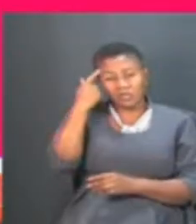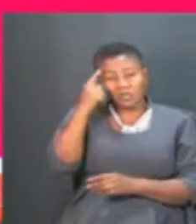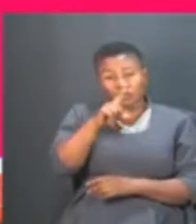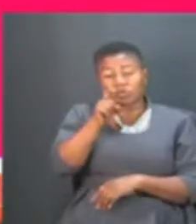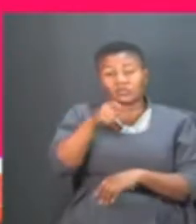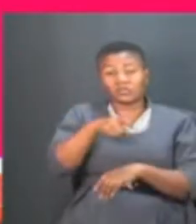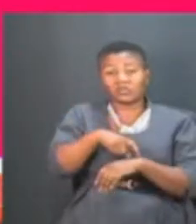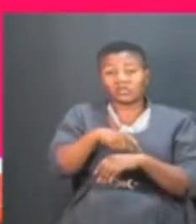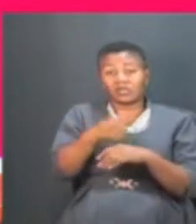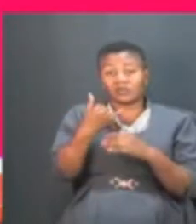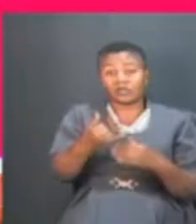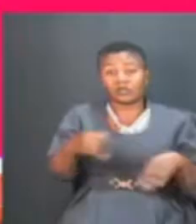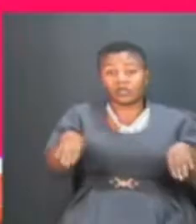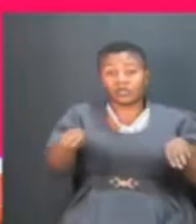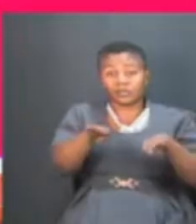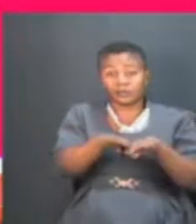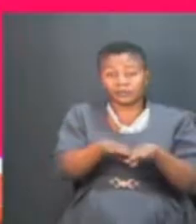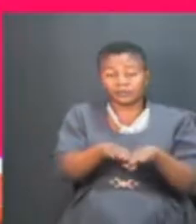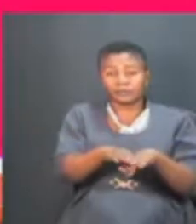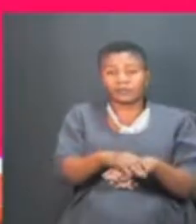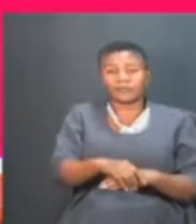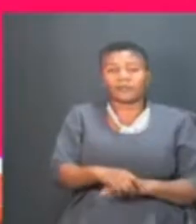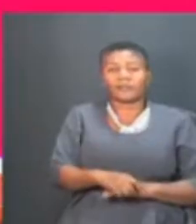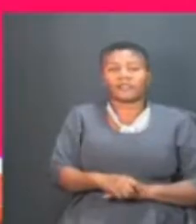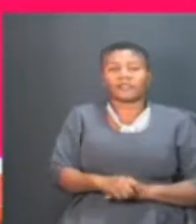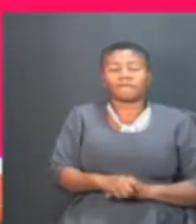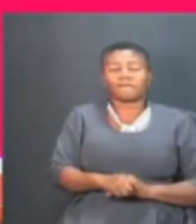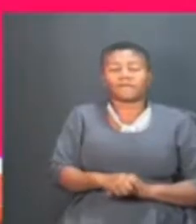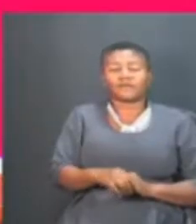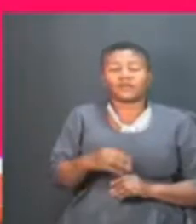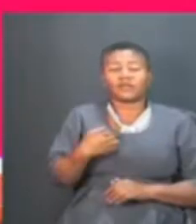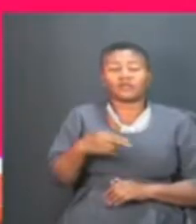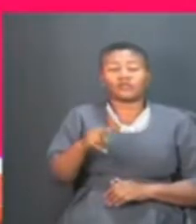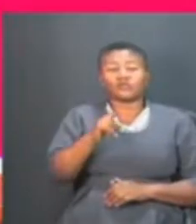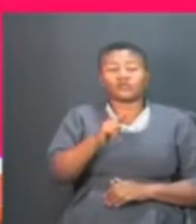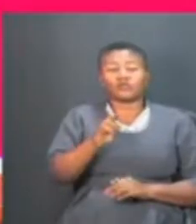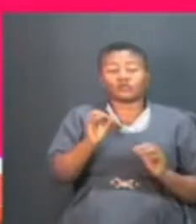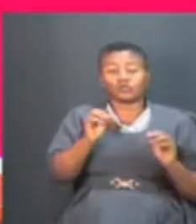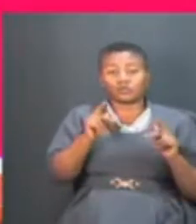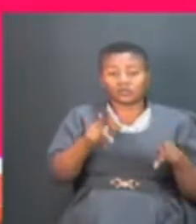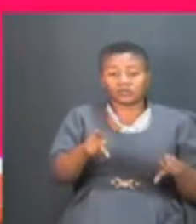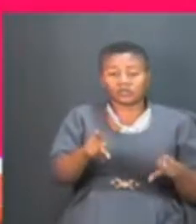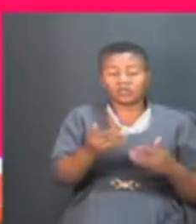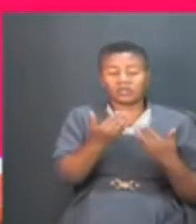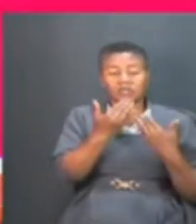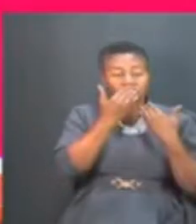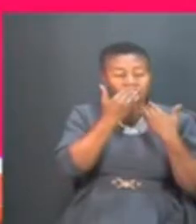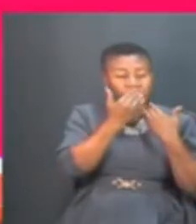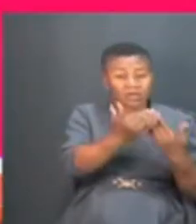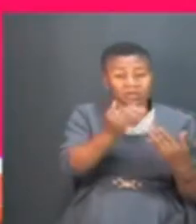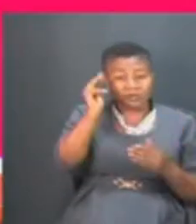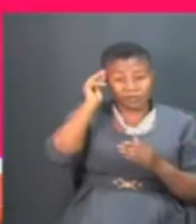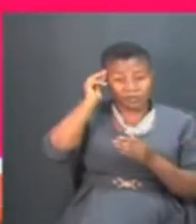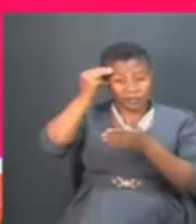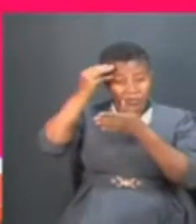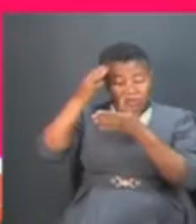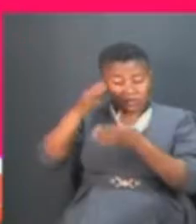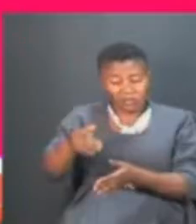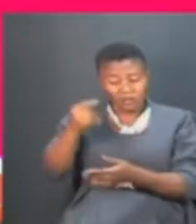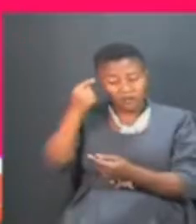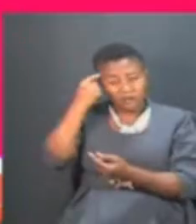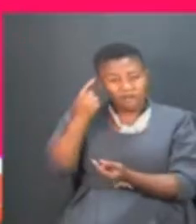ended. I use the opportunity to thank the Minister for